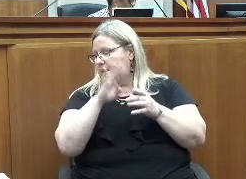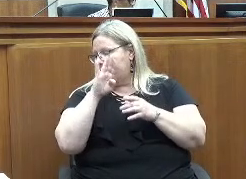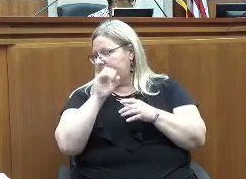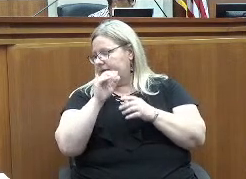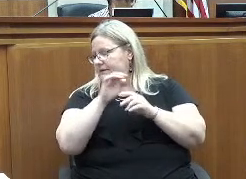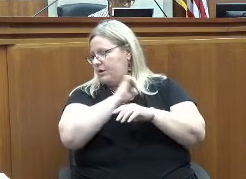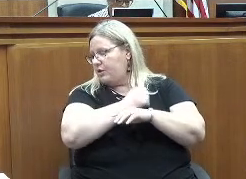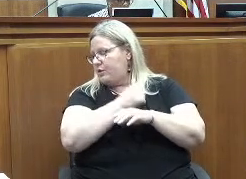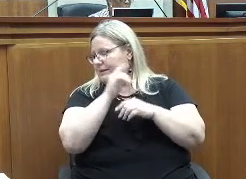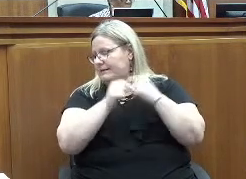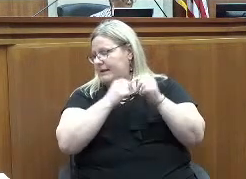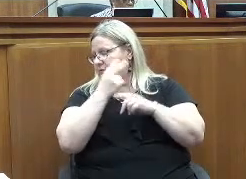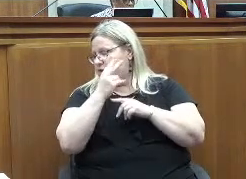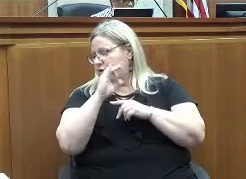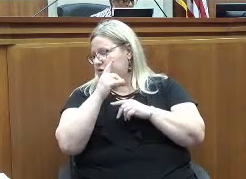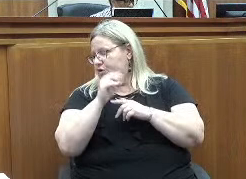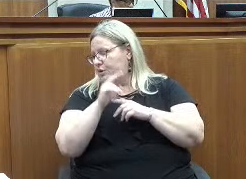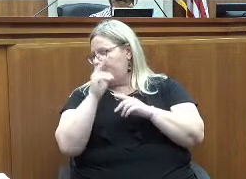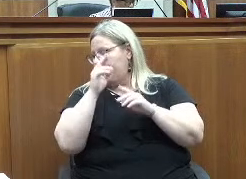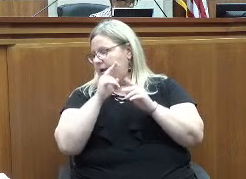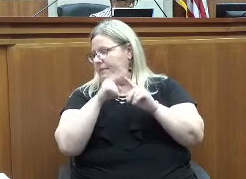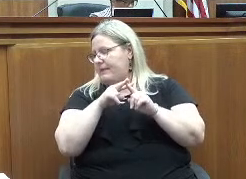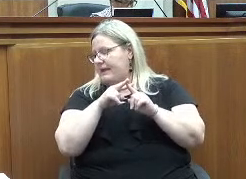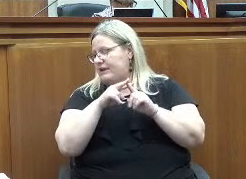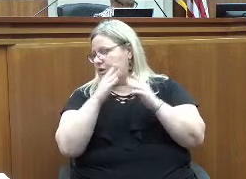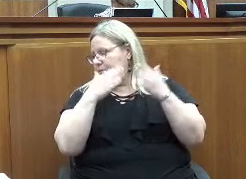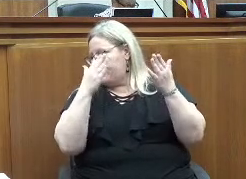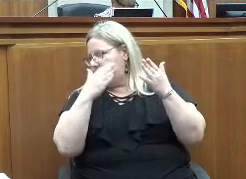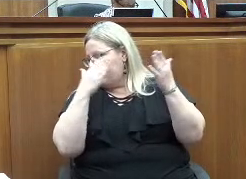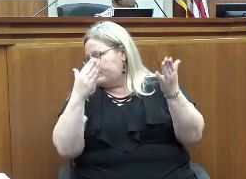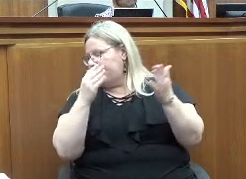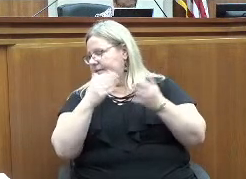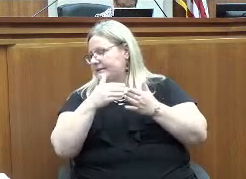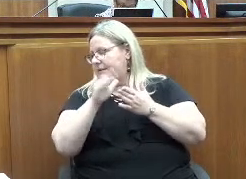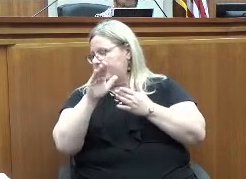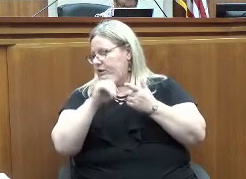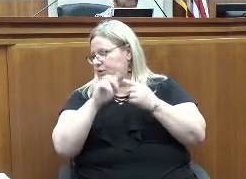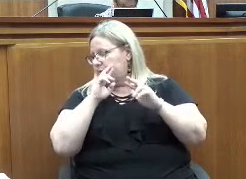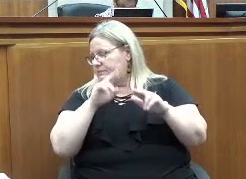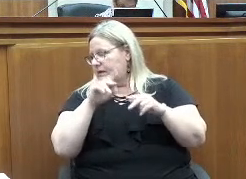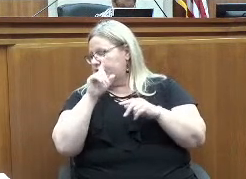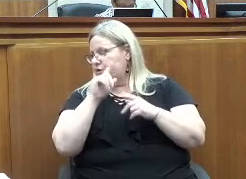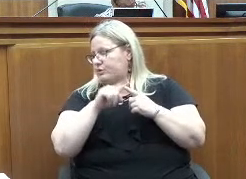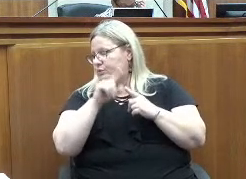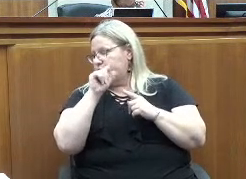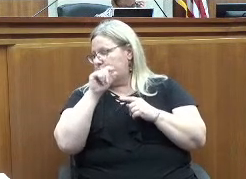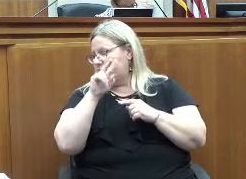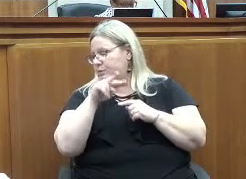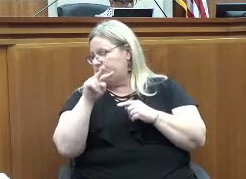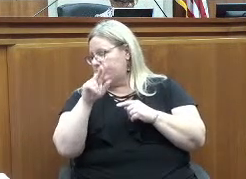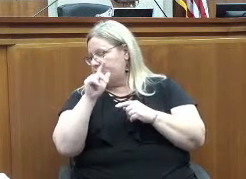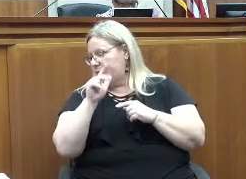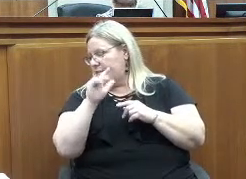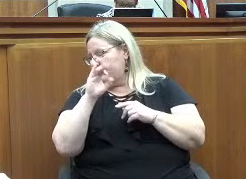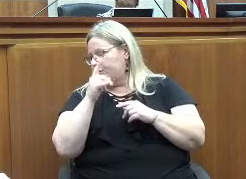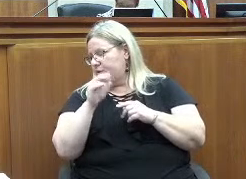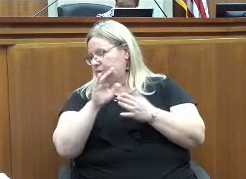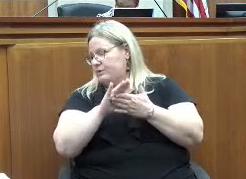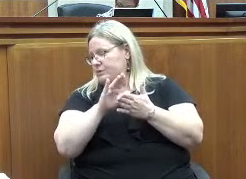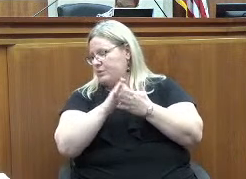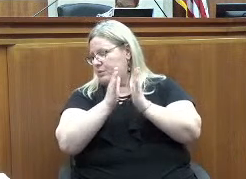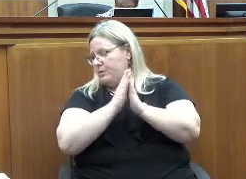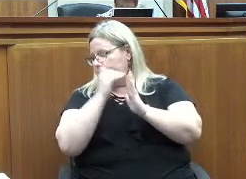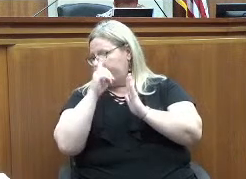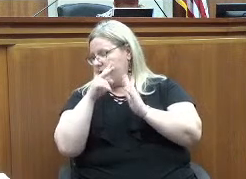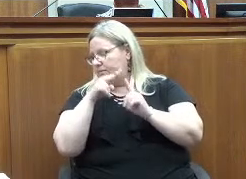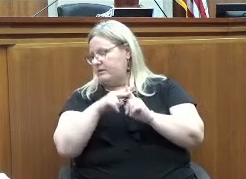the 2022-2023 charter school request for applications. The recommendation is to receive the report and updated backup has